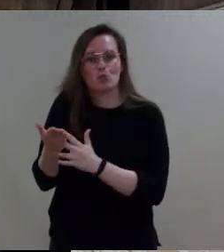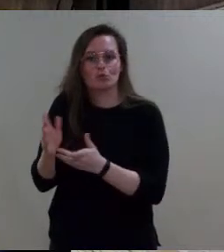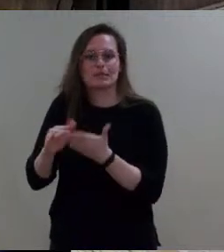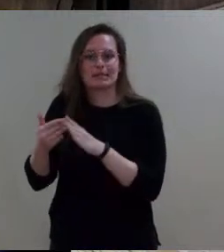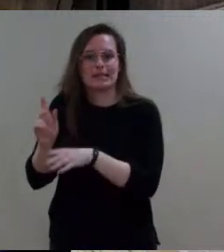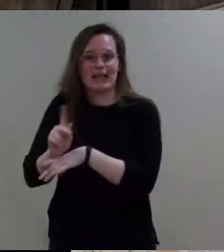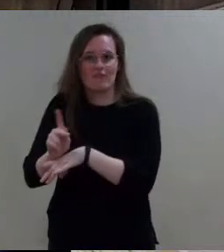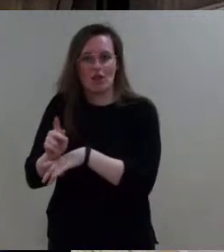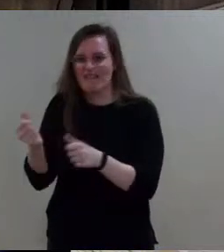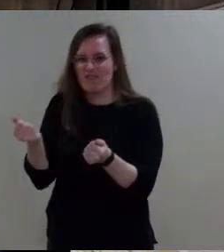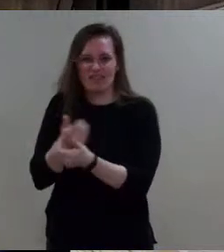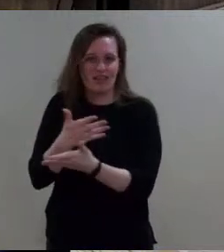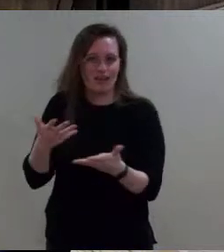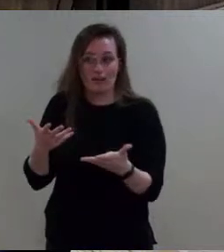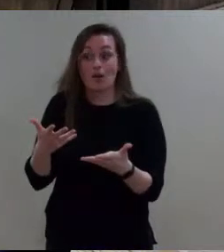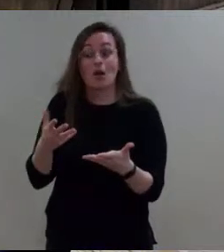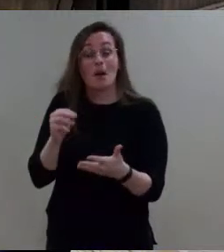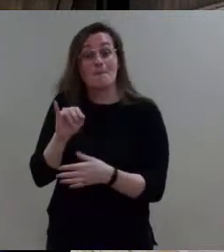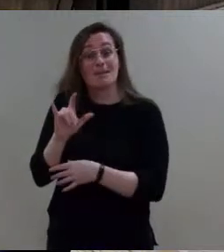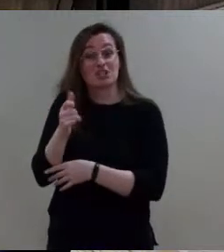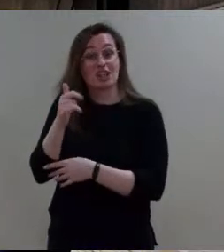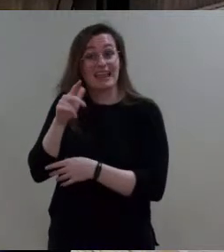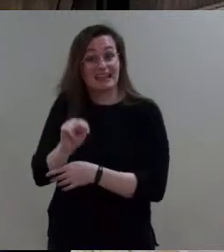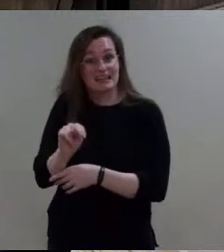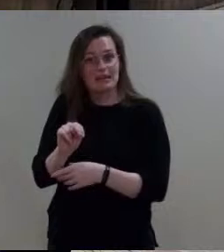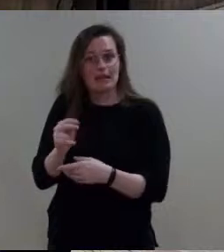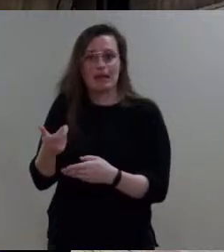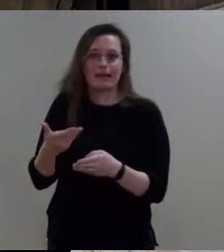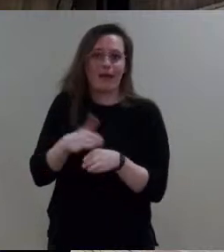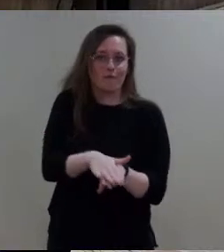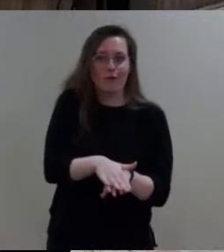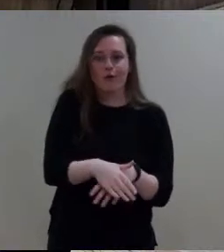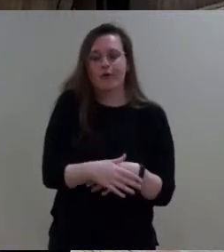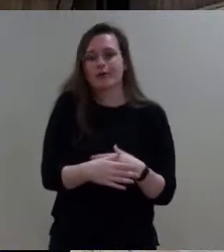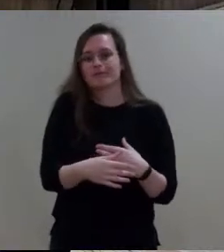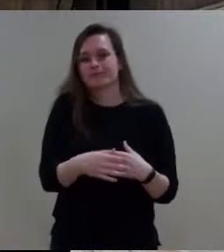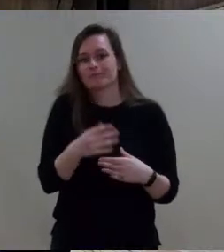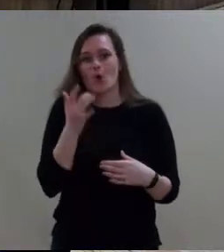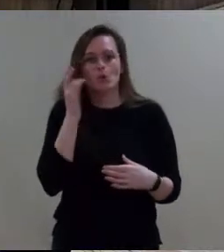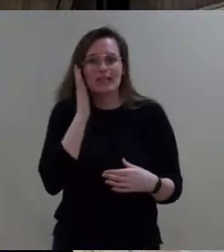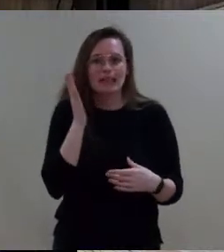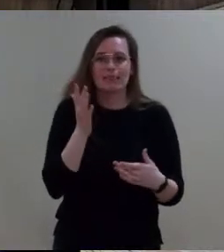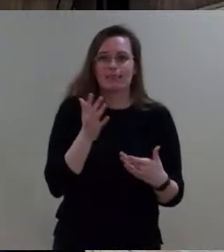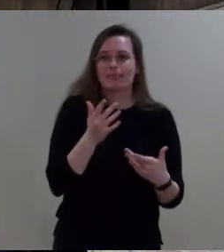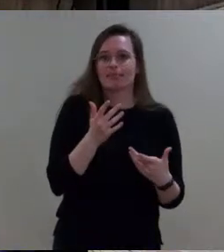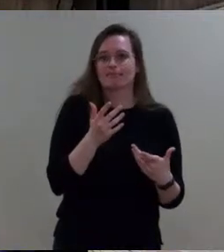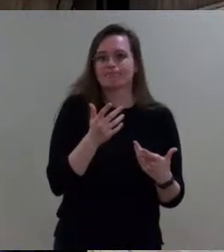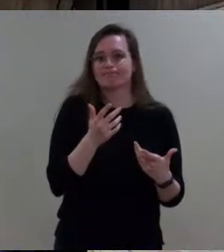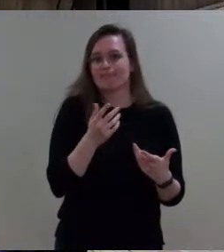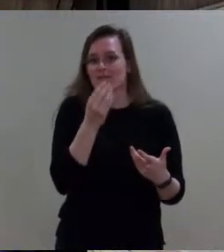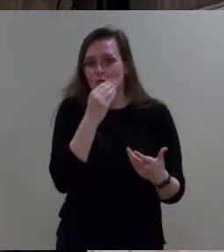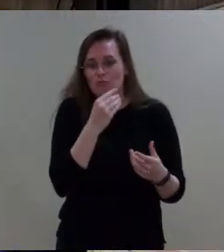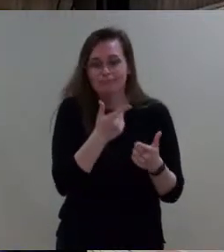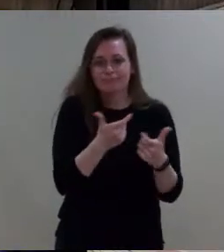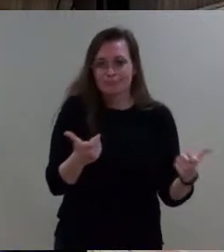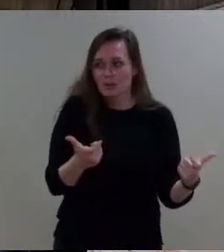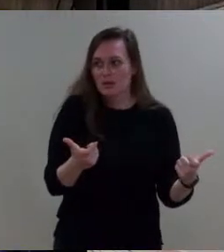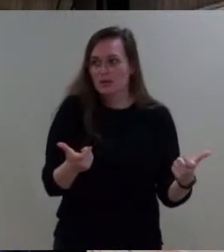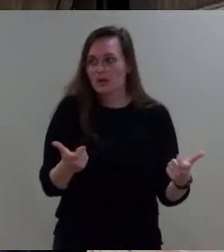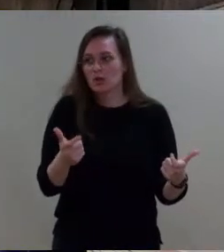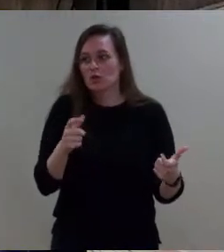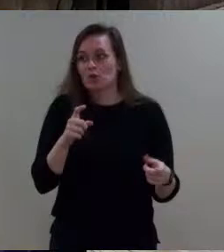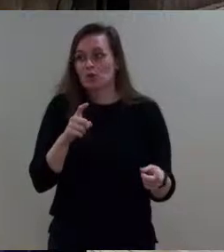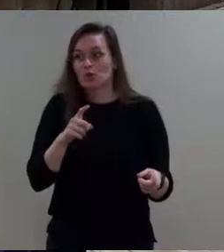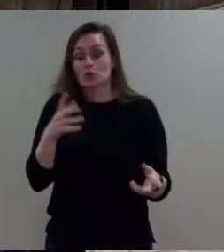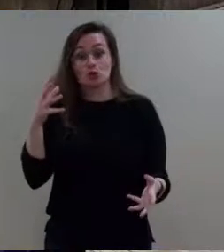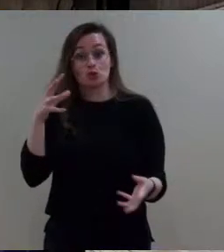costs, everything was covered by Michelin. And the cost of the conference for flight was $29.77.